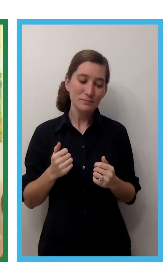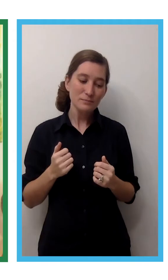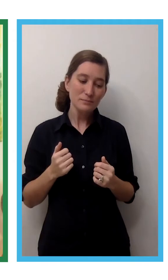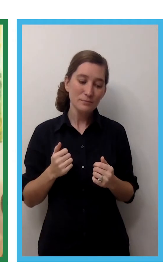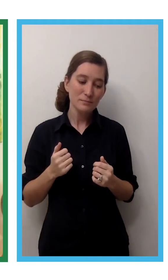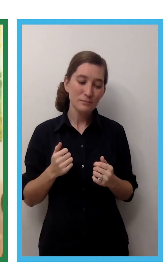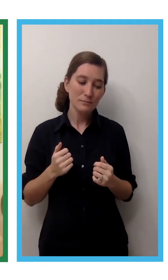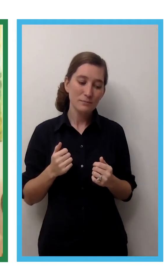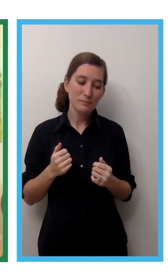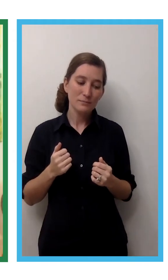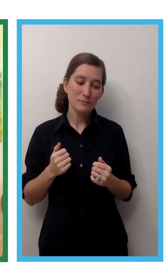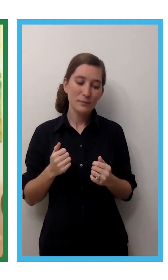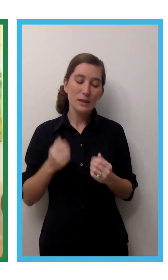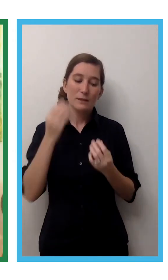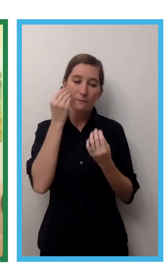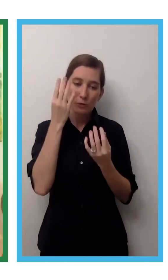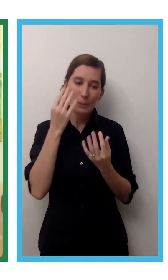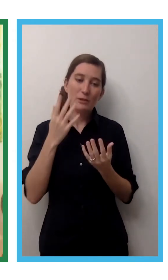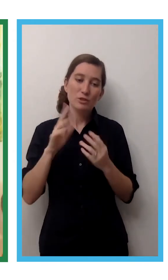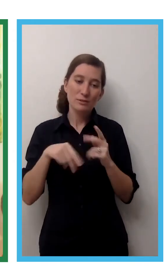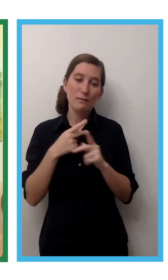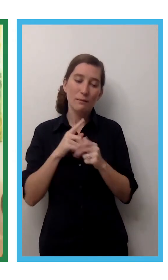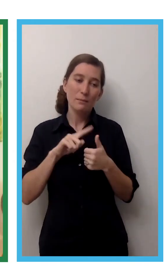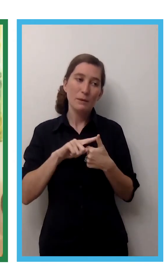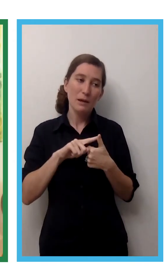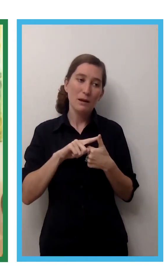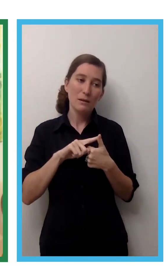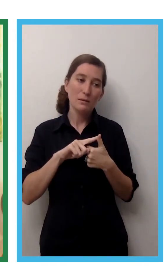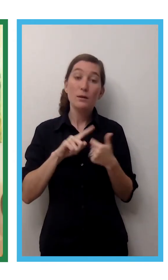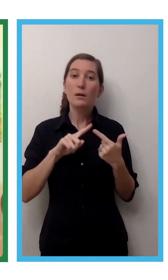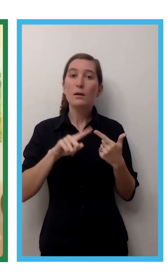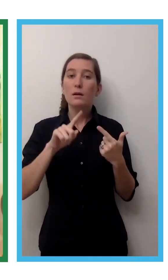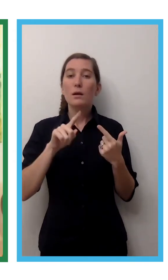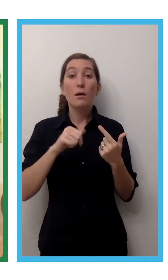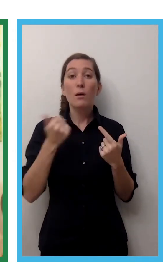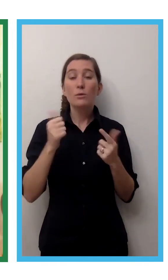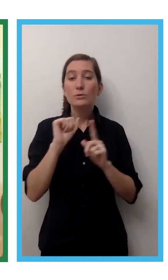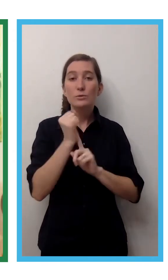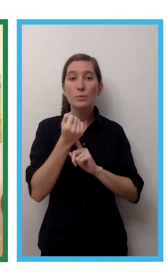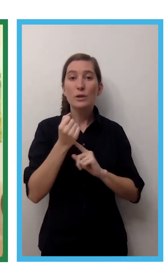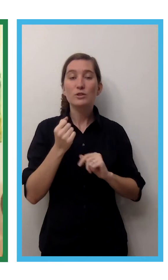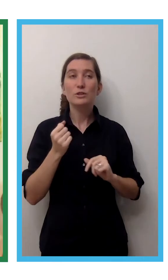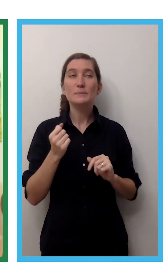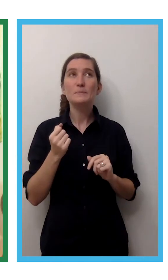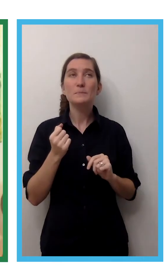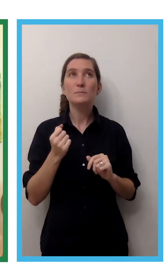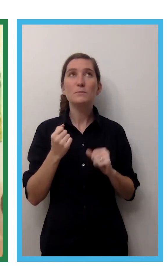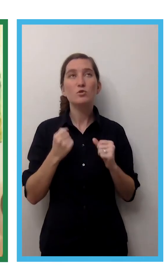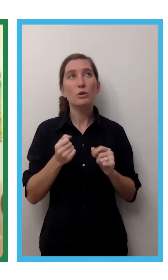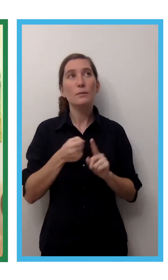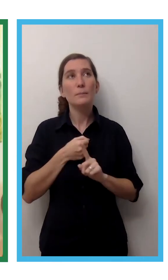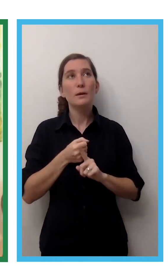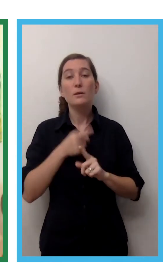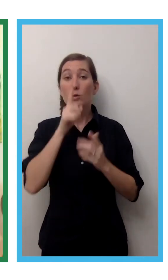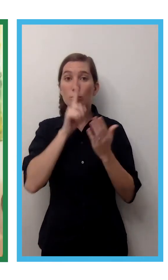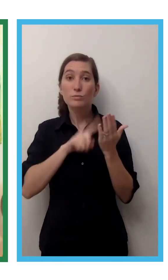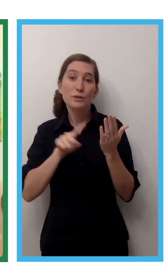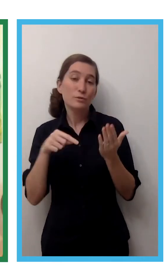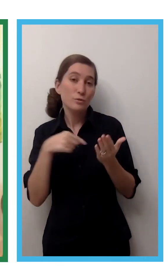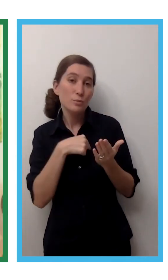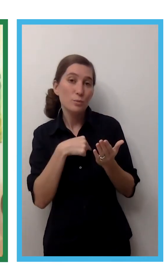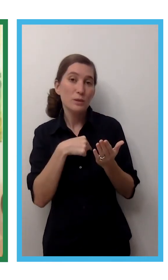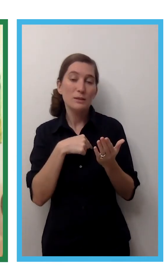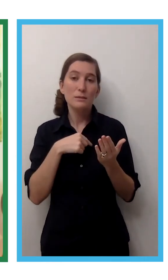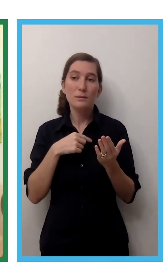gone in and looked at different areas, different diversity